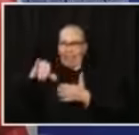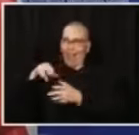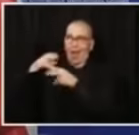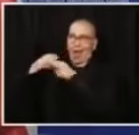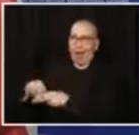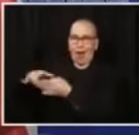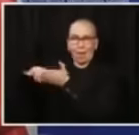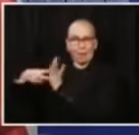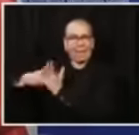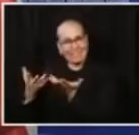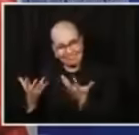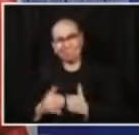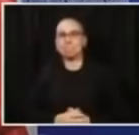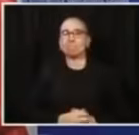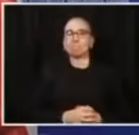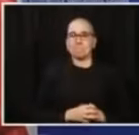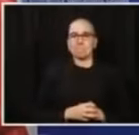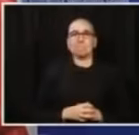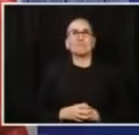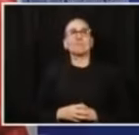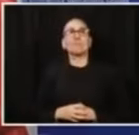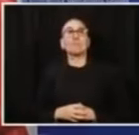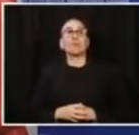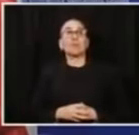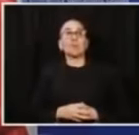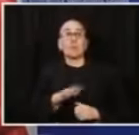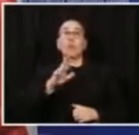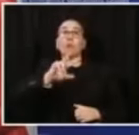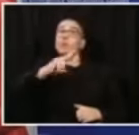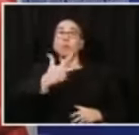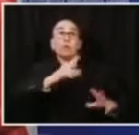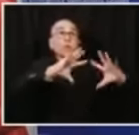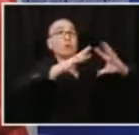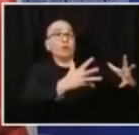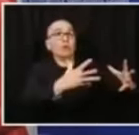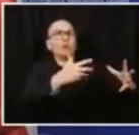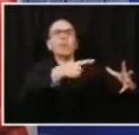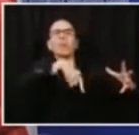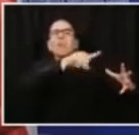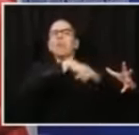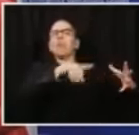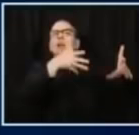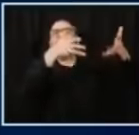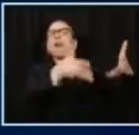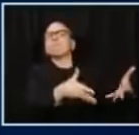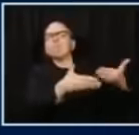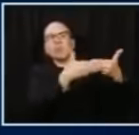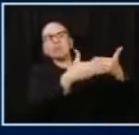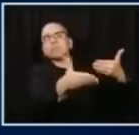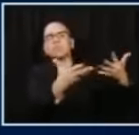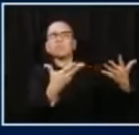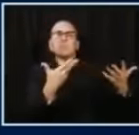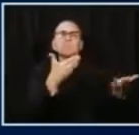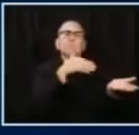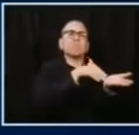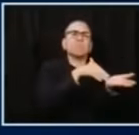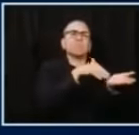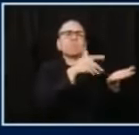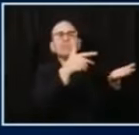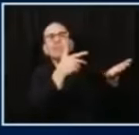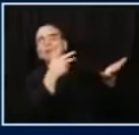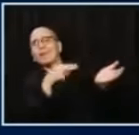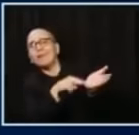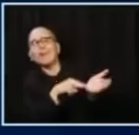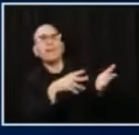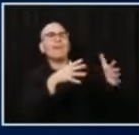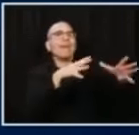the third priority group includes all remaining healthcare personnel that were not covered in the first 2 groups who are not able to work from home.